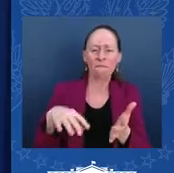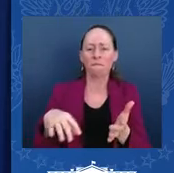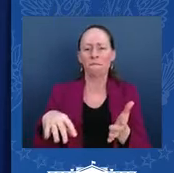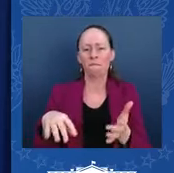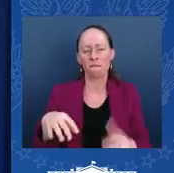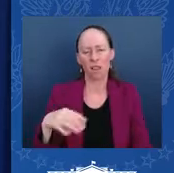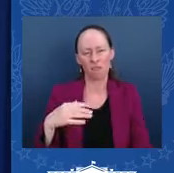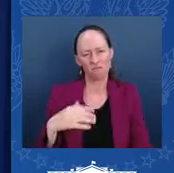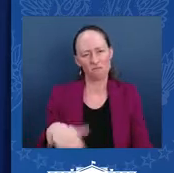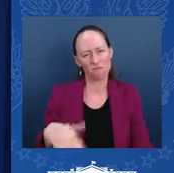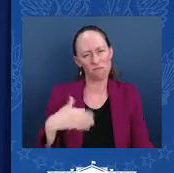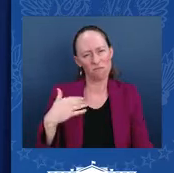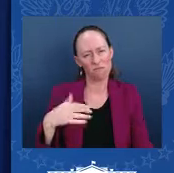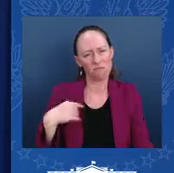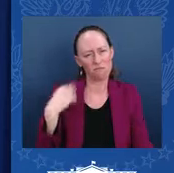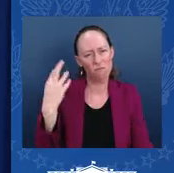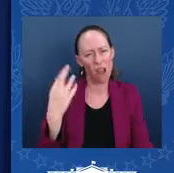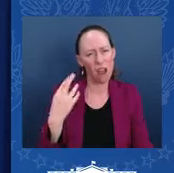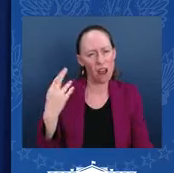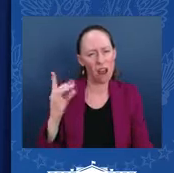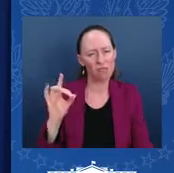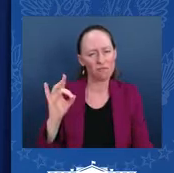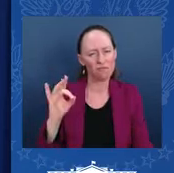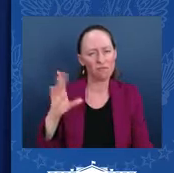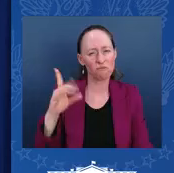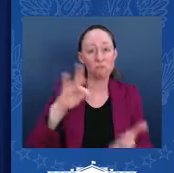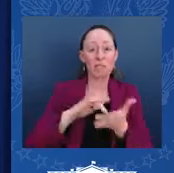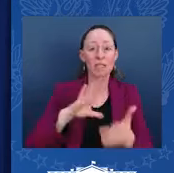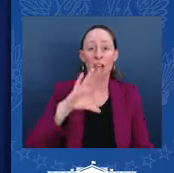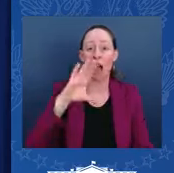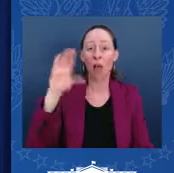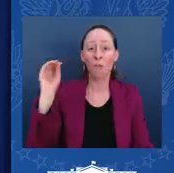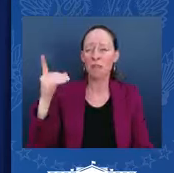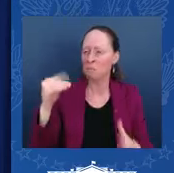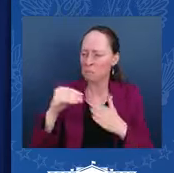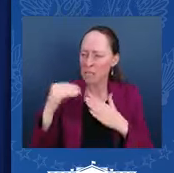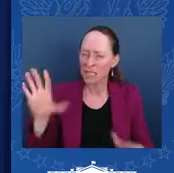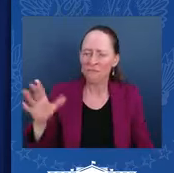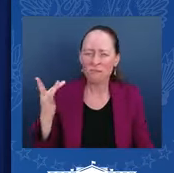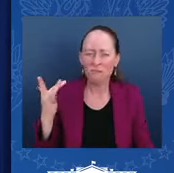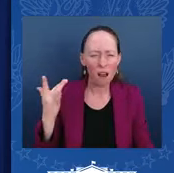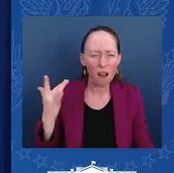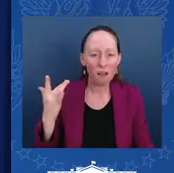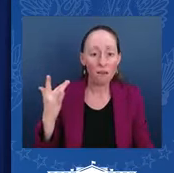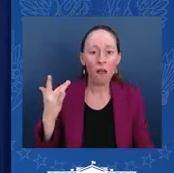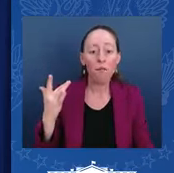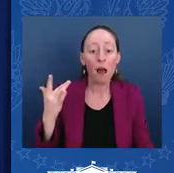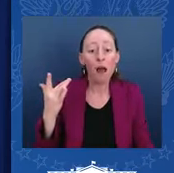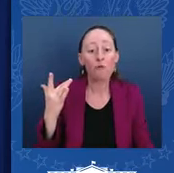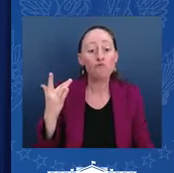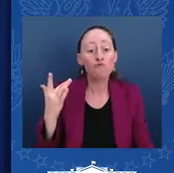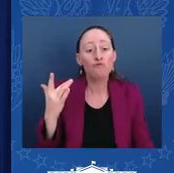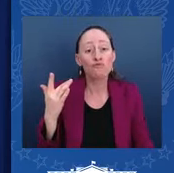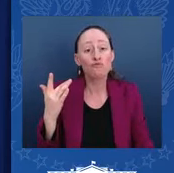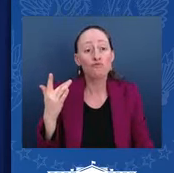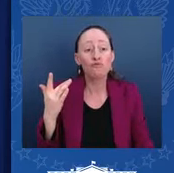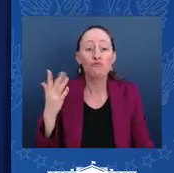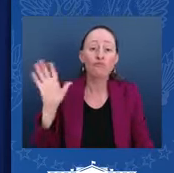asking those questions is because Big Pharma is charging you exorbitant prices for the prescriptions you may badly